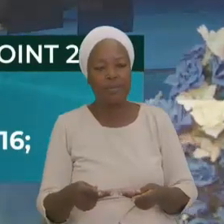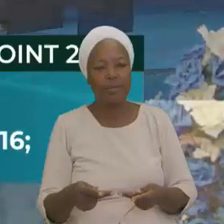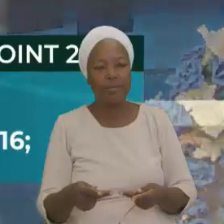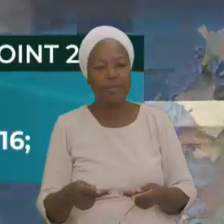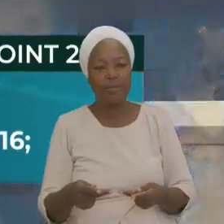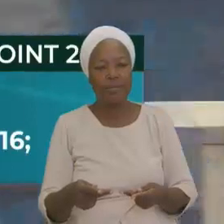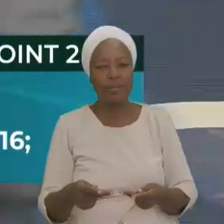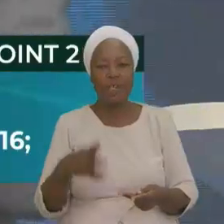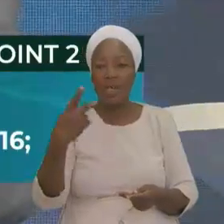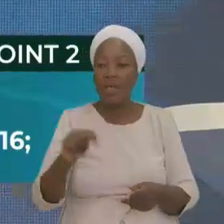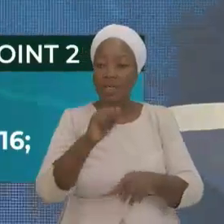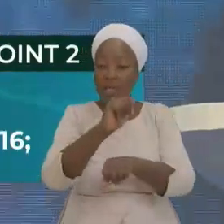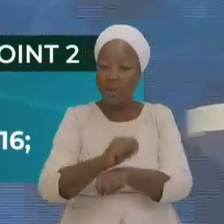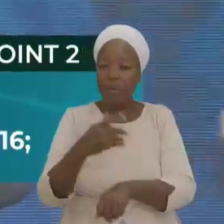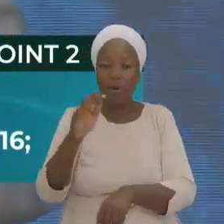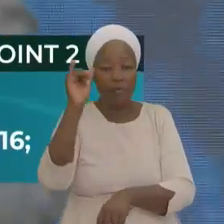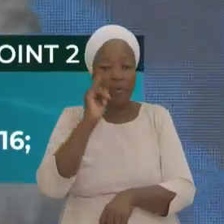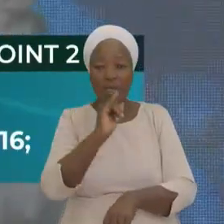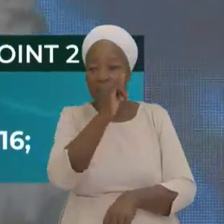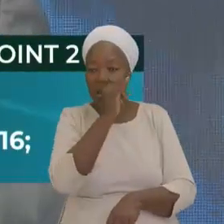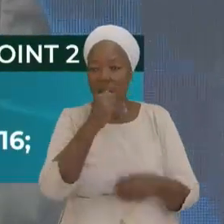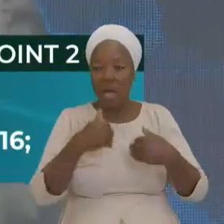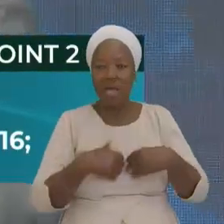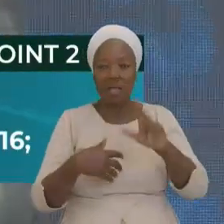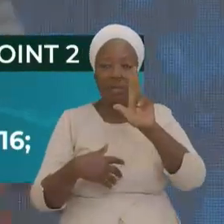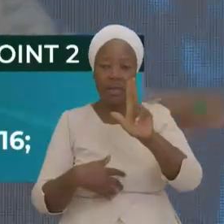The temple of Israel had three parts.